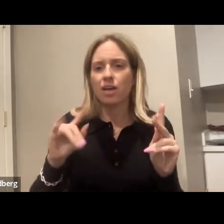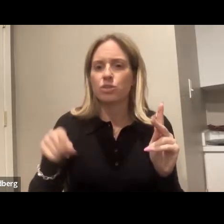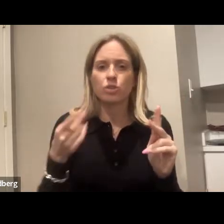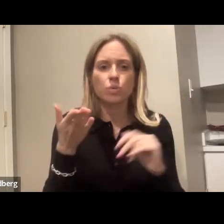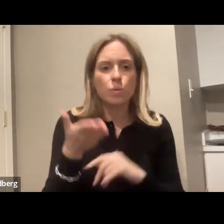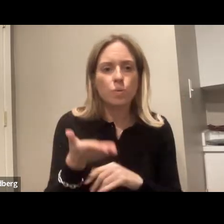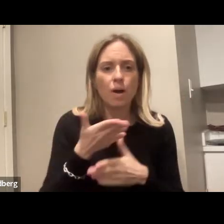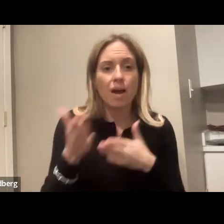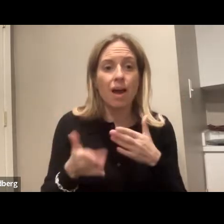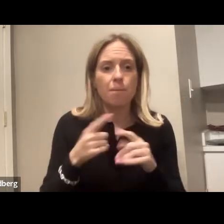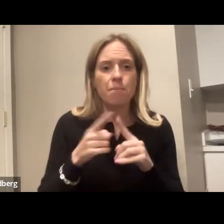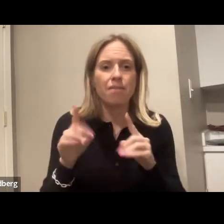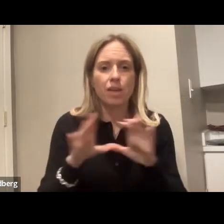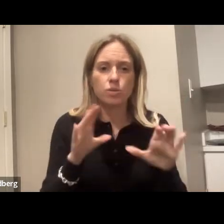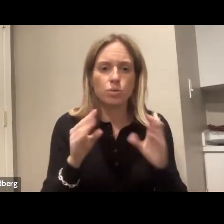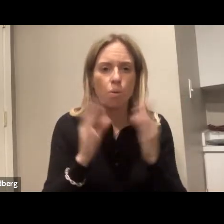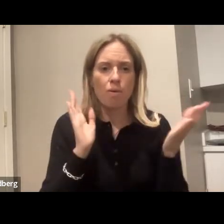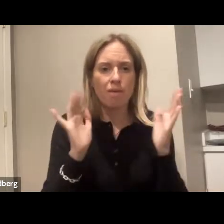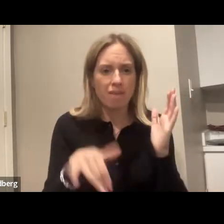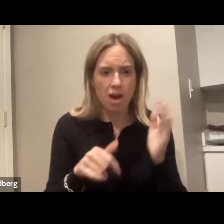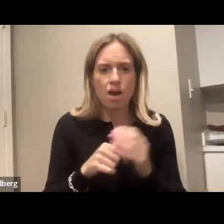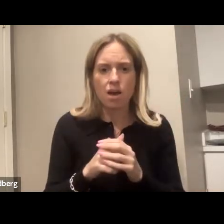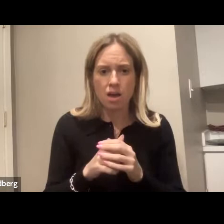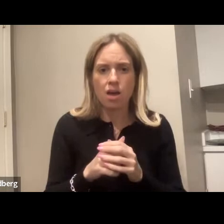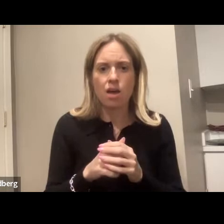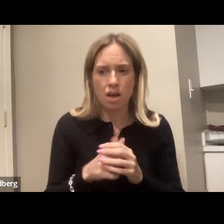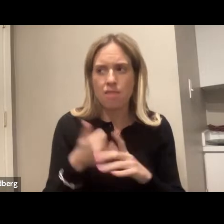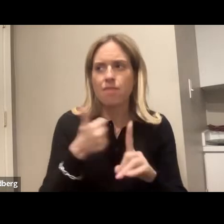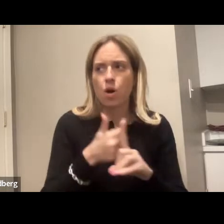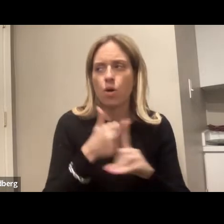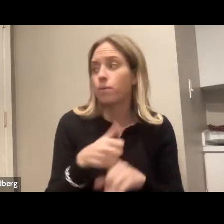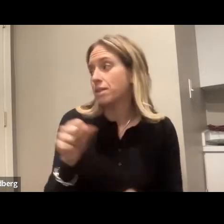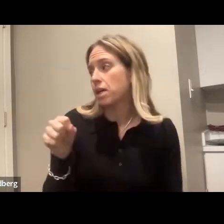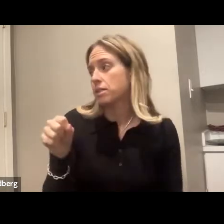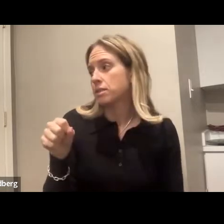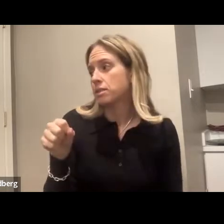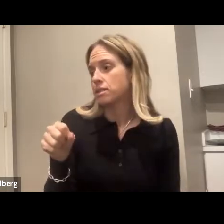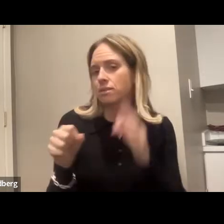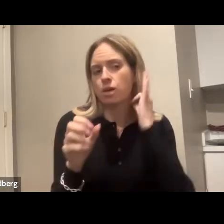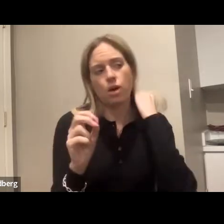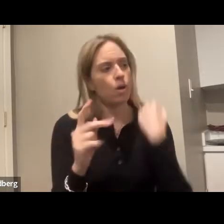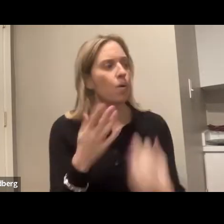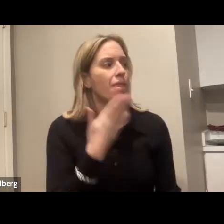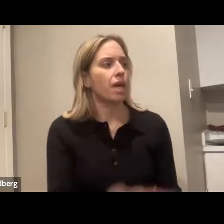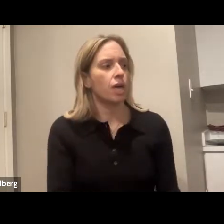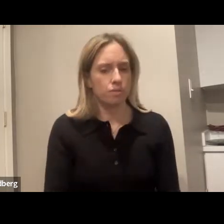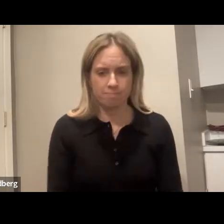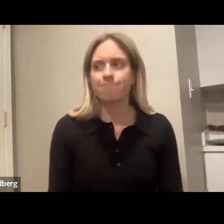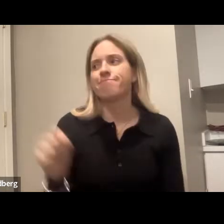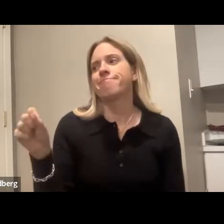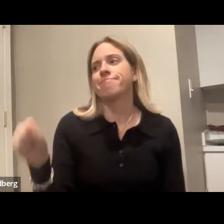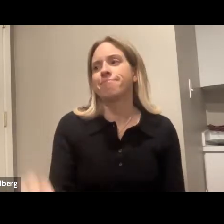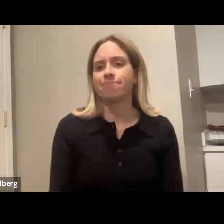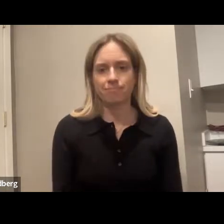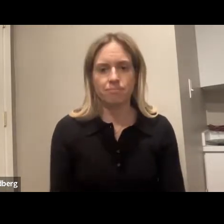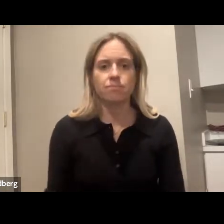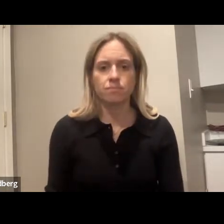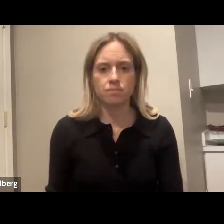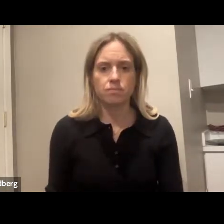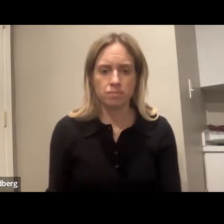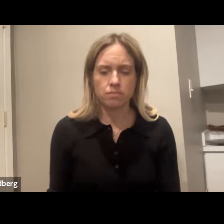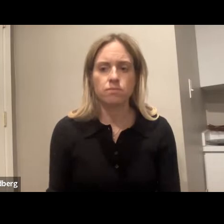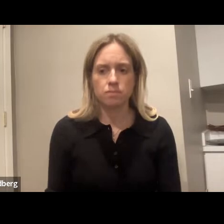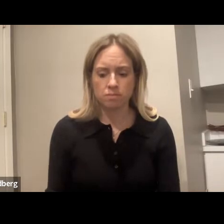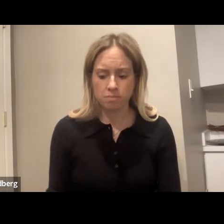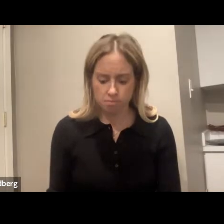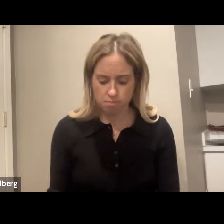but they do much more than that on their own end. Okay, yes. Thank you. Yeah. Mm-hmm. And just